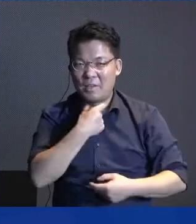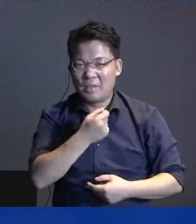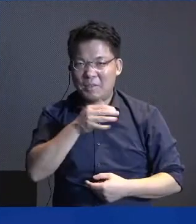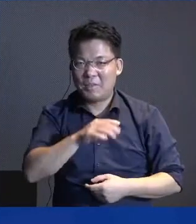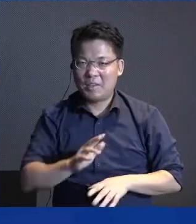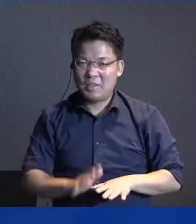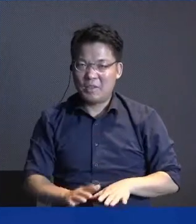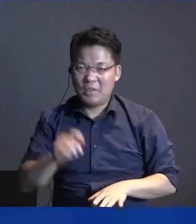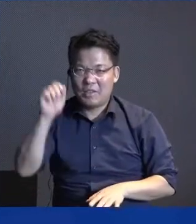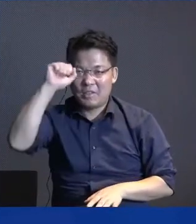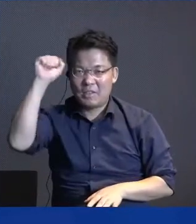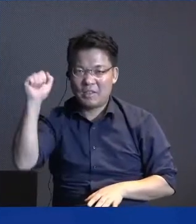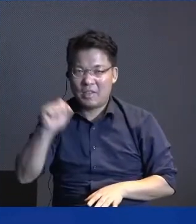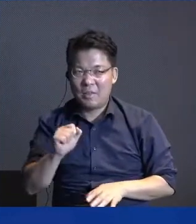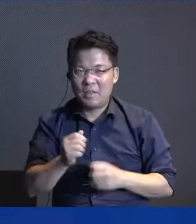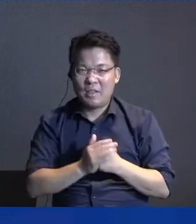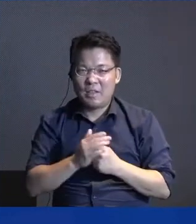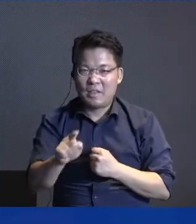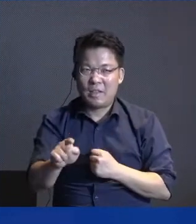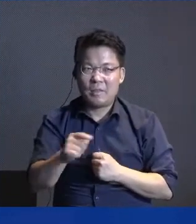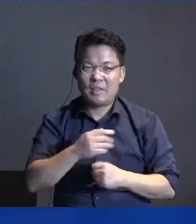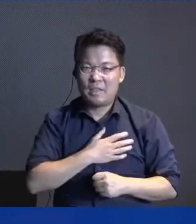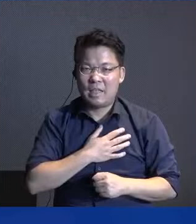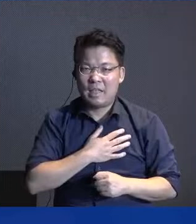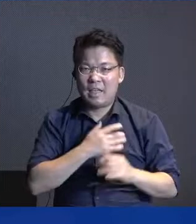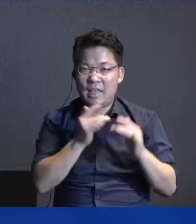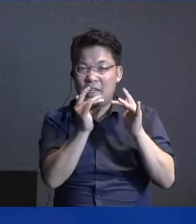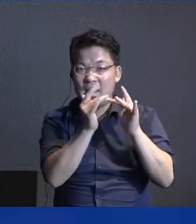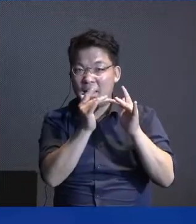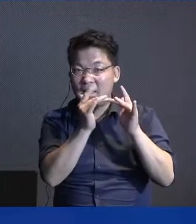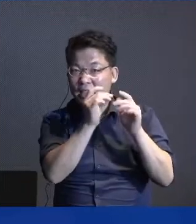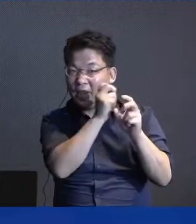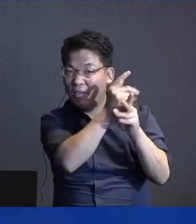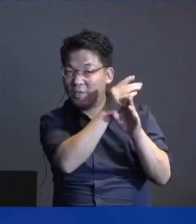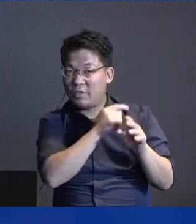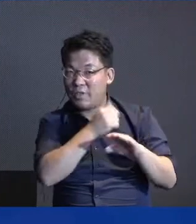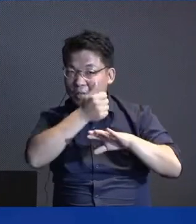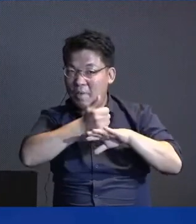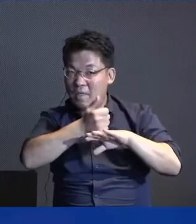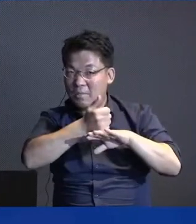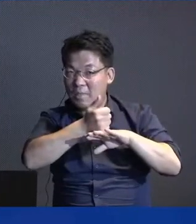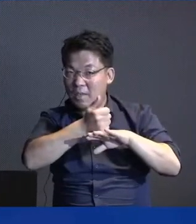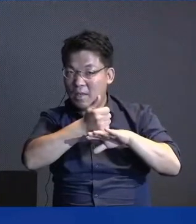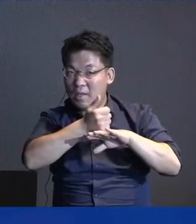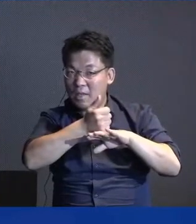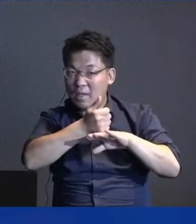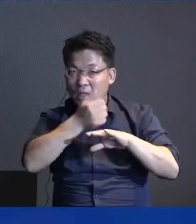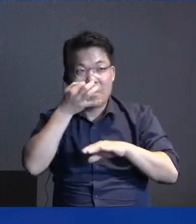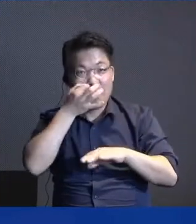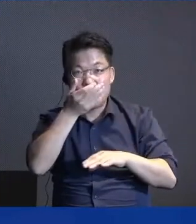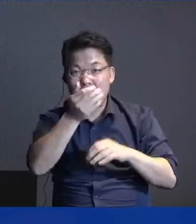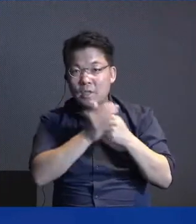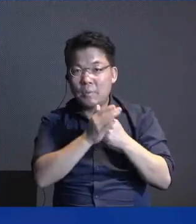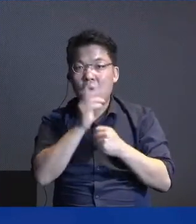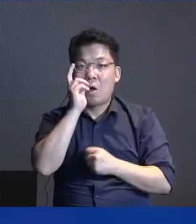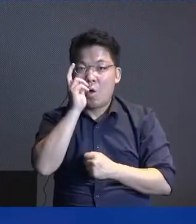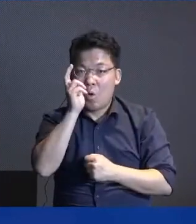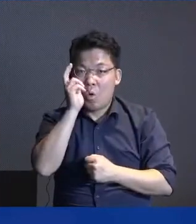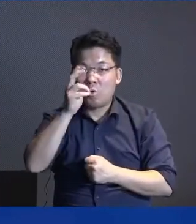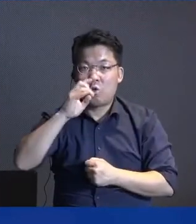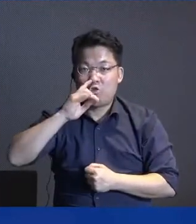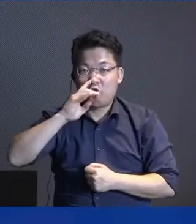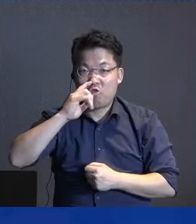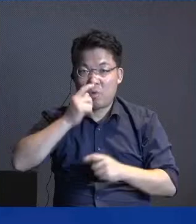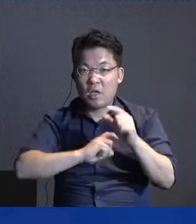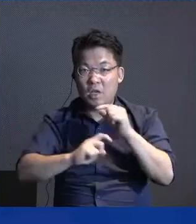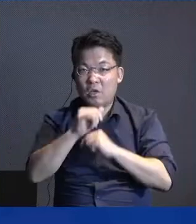actually shared my email ID at the last slide, and I really would, it would be my pleasure to answer any of your